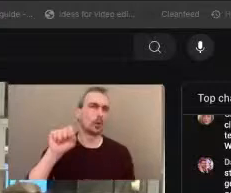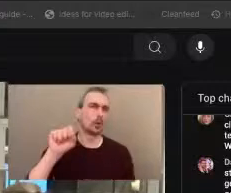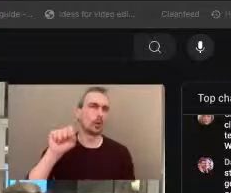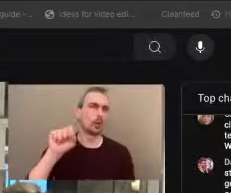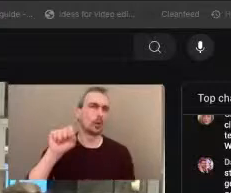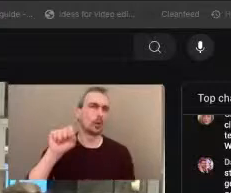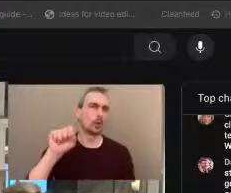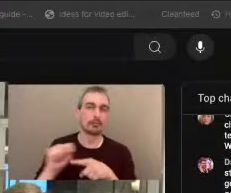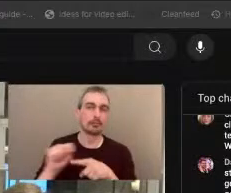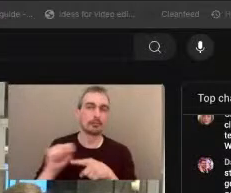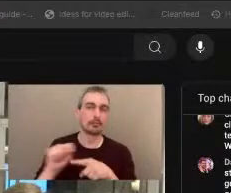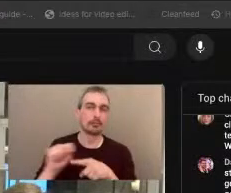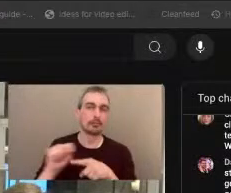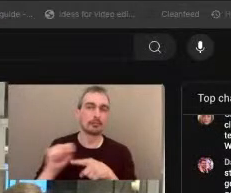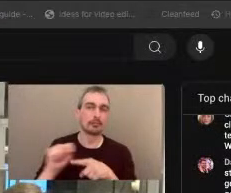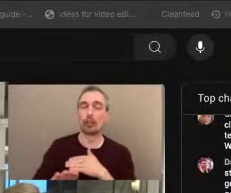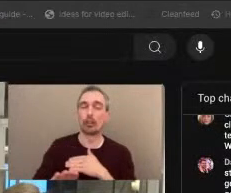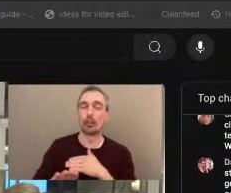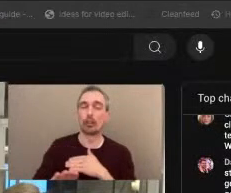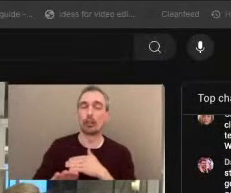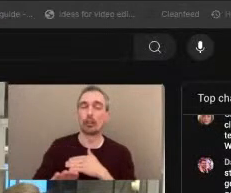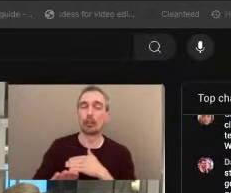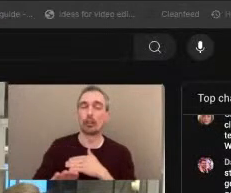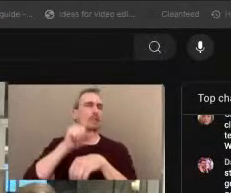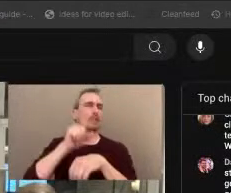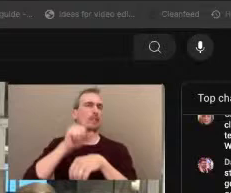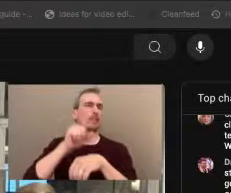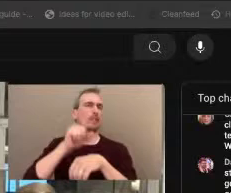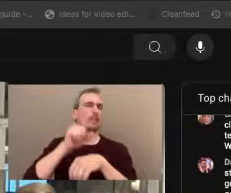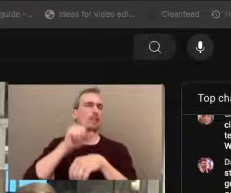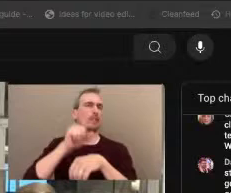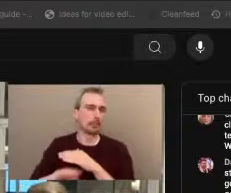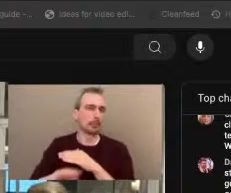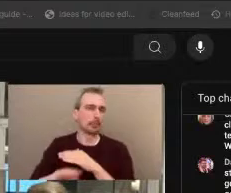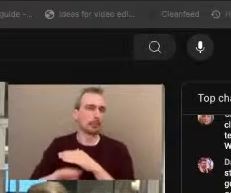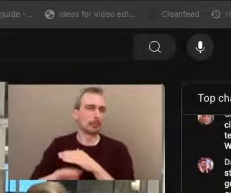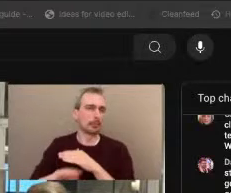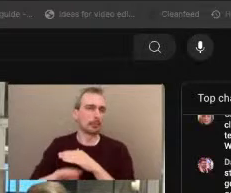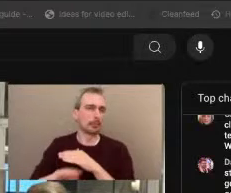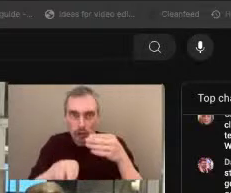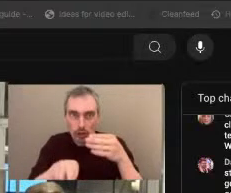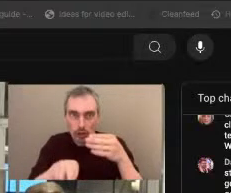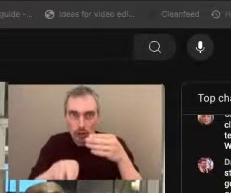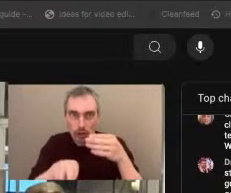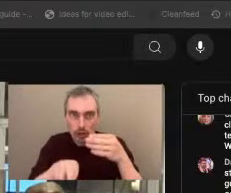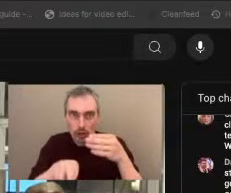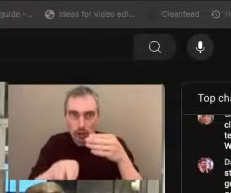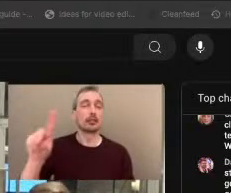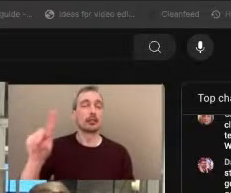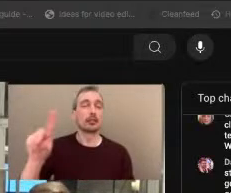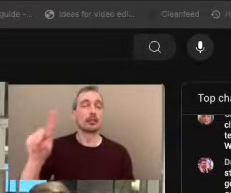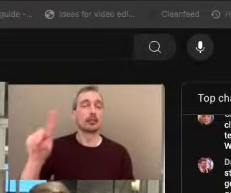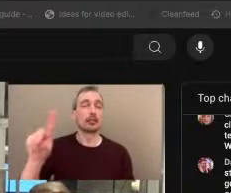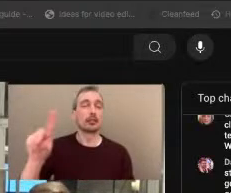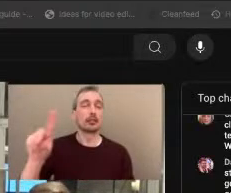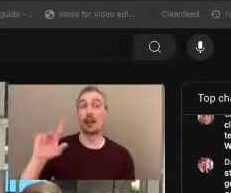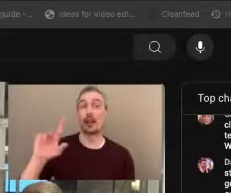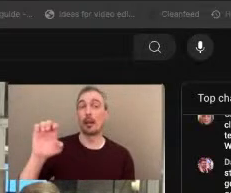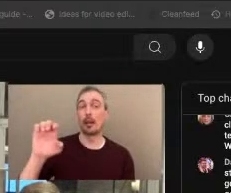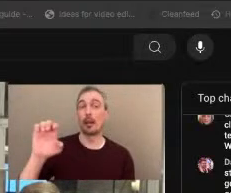results. Events, software for accessible development. And Fable, an accessibility platform powered by people with